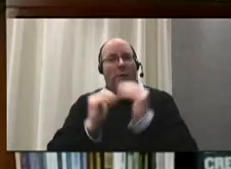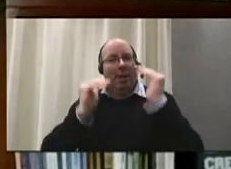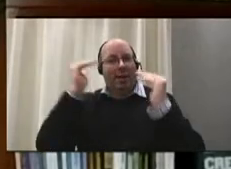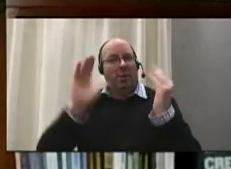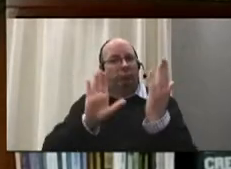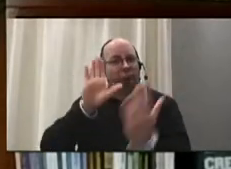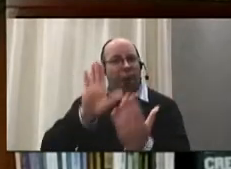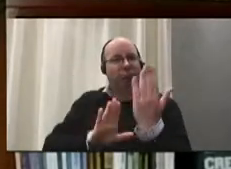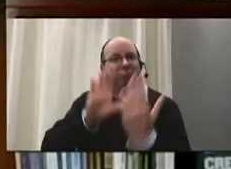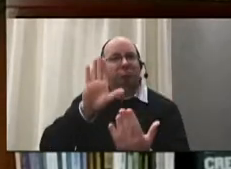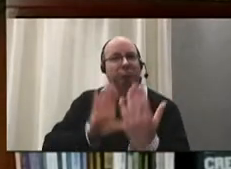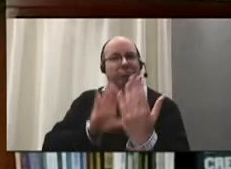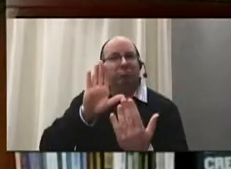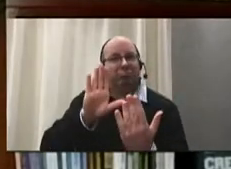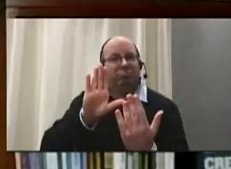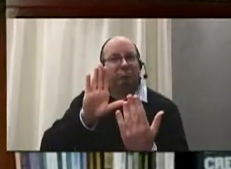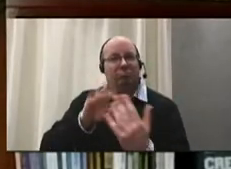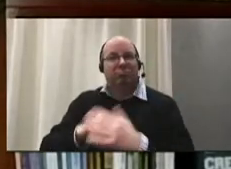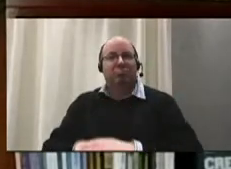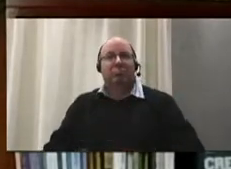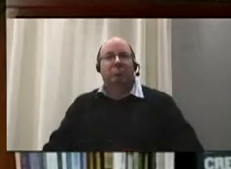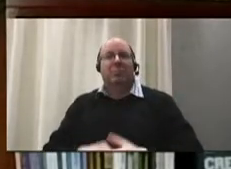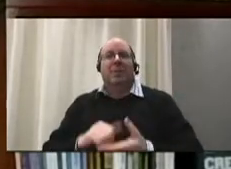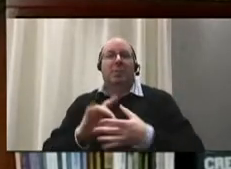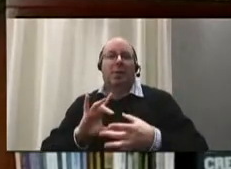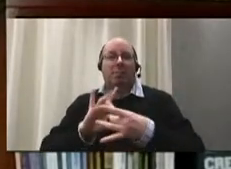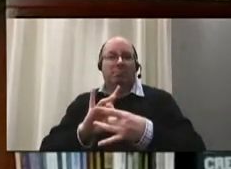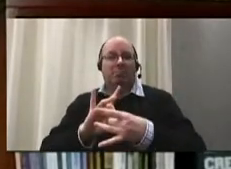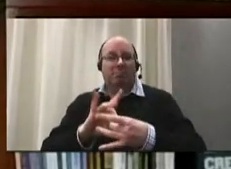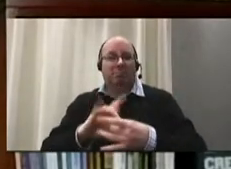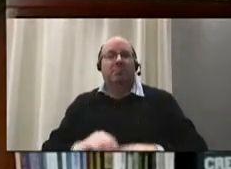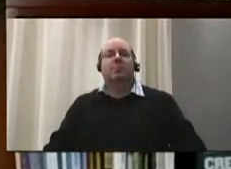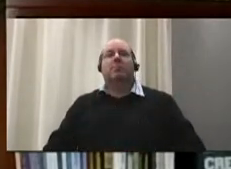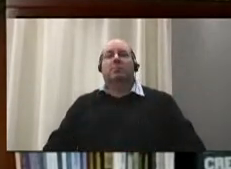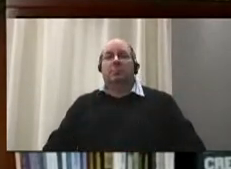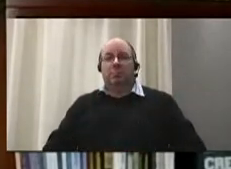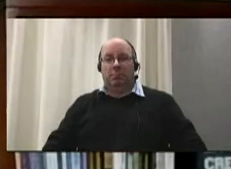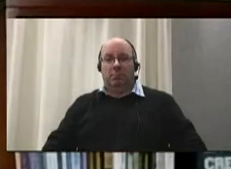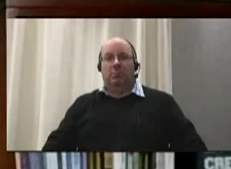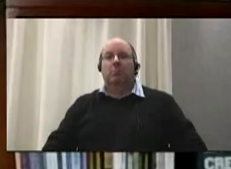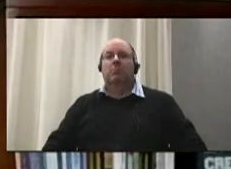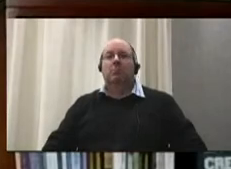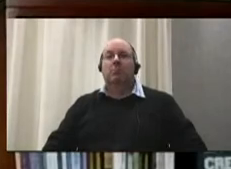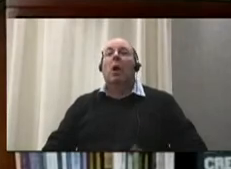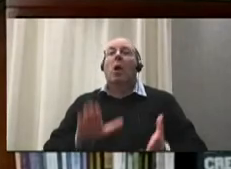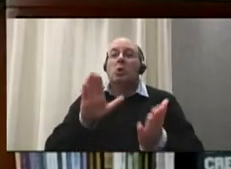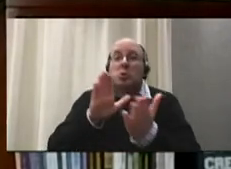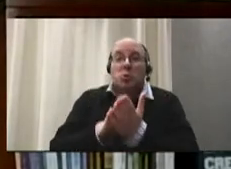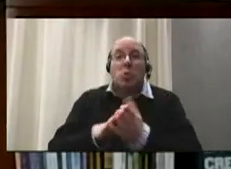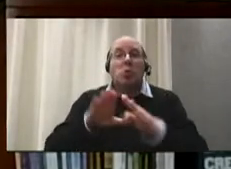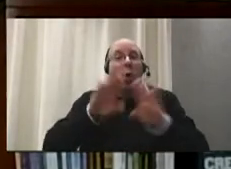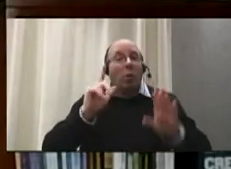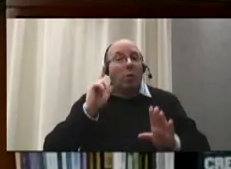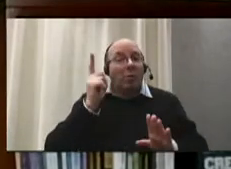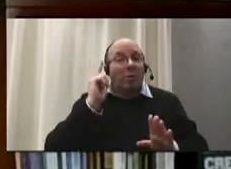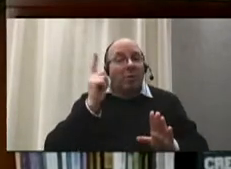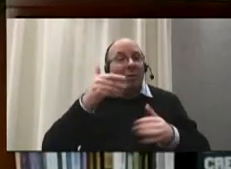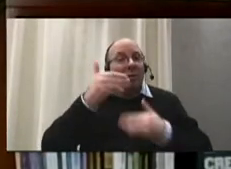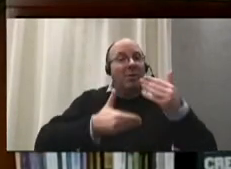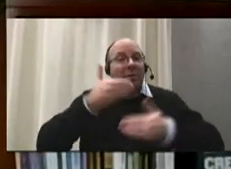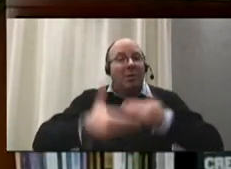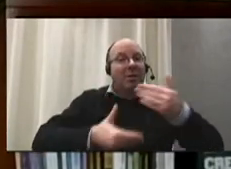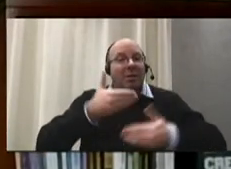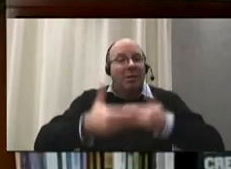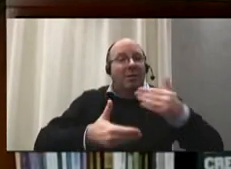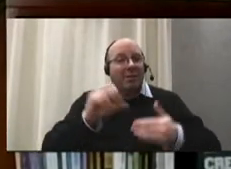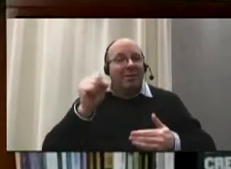of. With that said, while we've tried to keep schools open and we have been able to keep our schools open, I also recognize that there are a